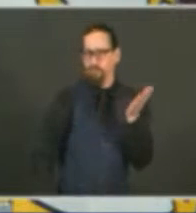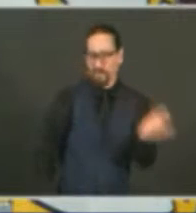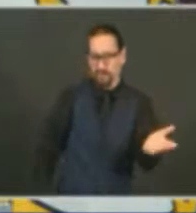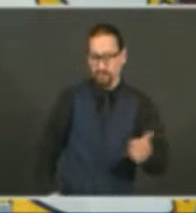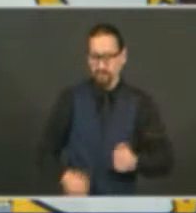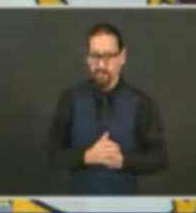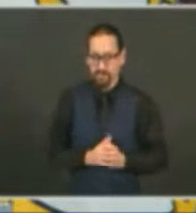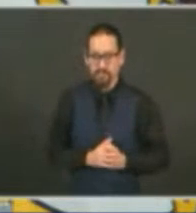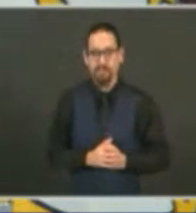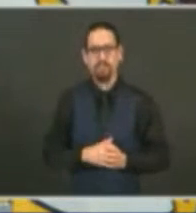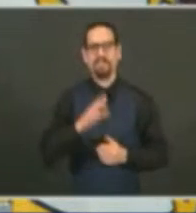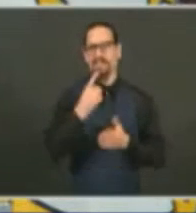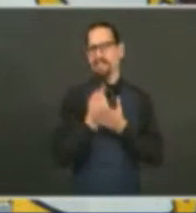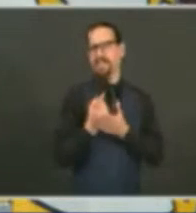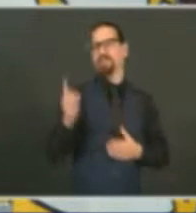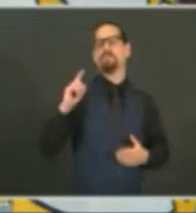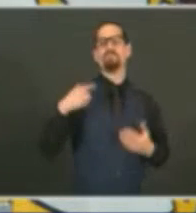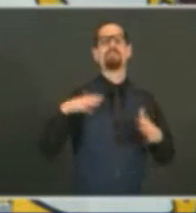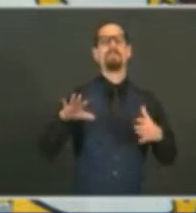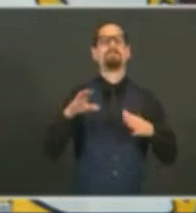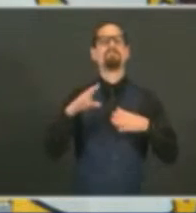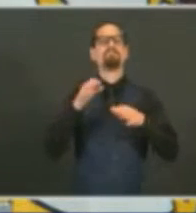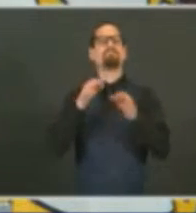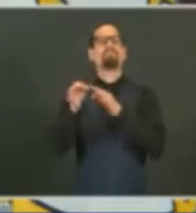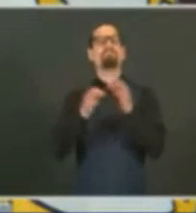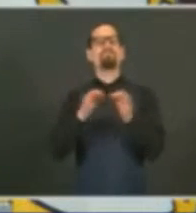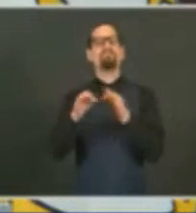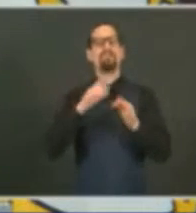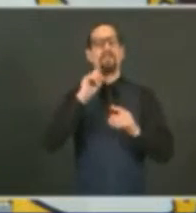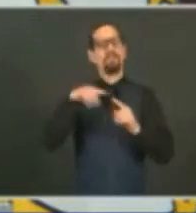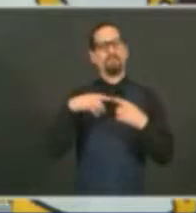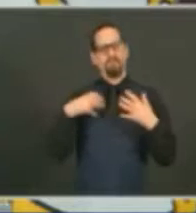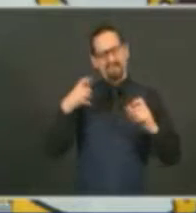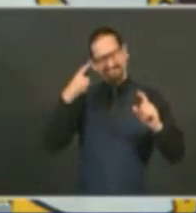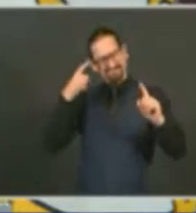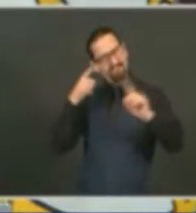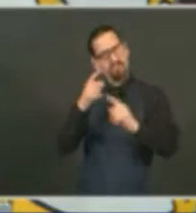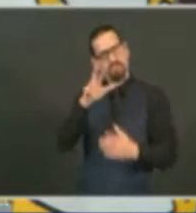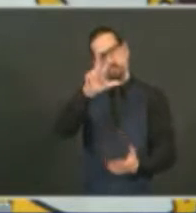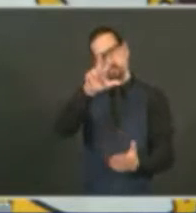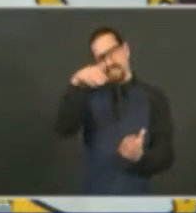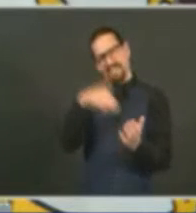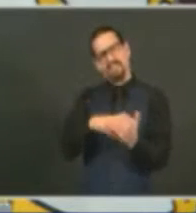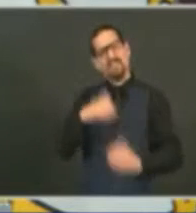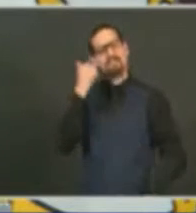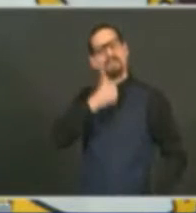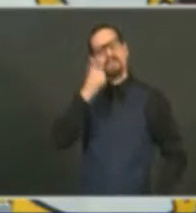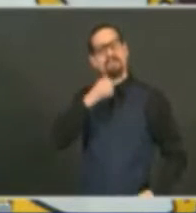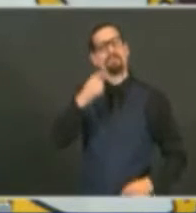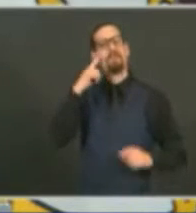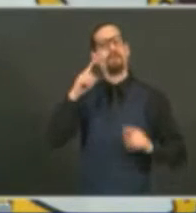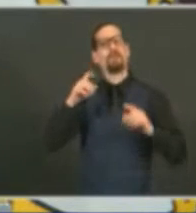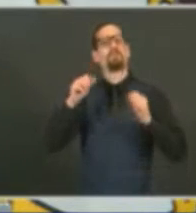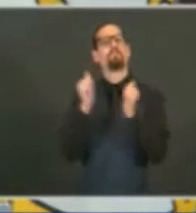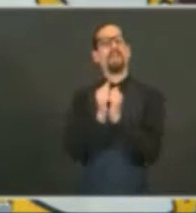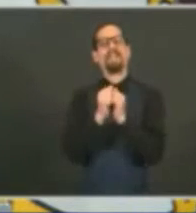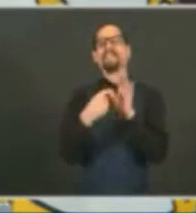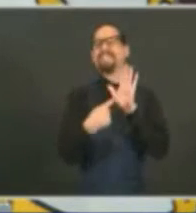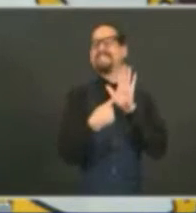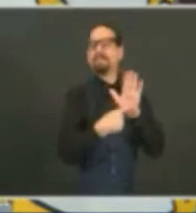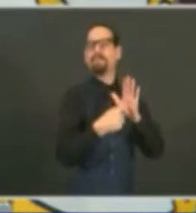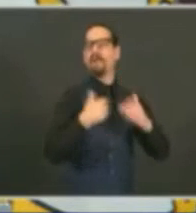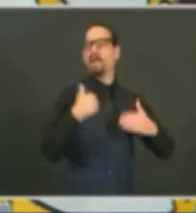wanted to have capacity to run 3,000 daily tests for people with symptoms by the end